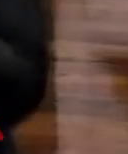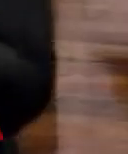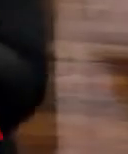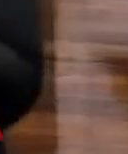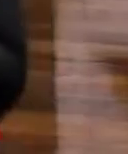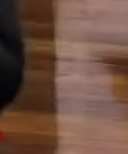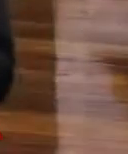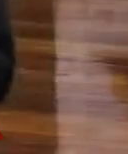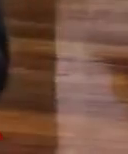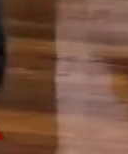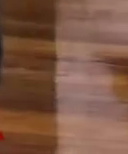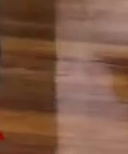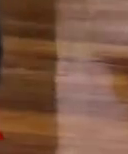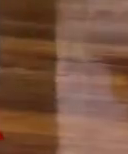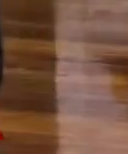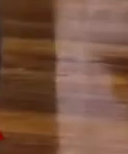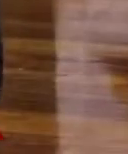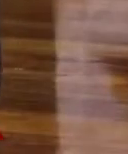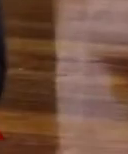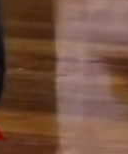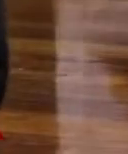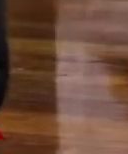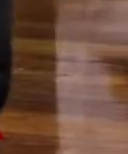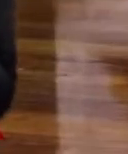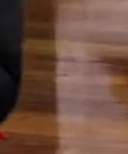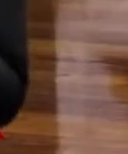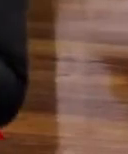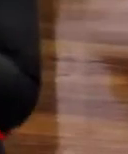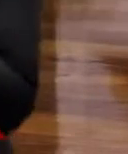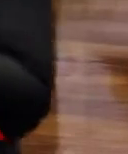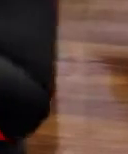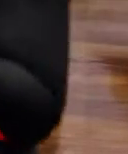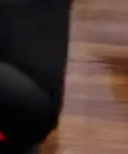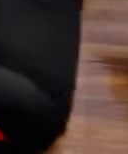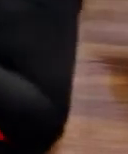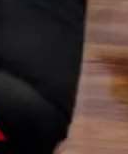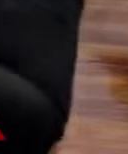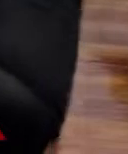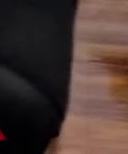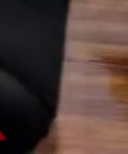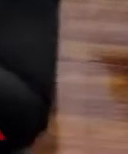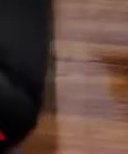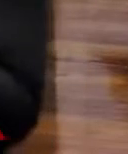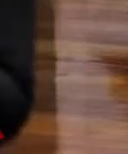We started on a very good note. The entire house is clapping. Shall we clap until she sits down?